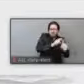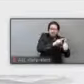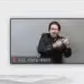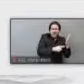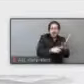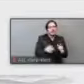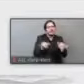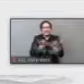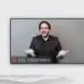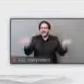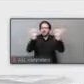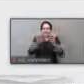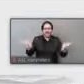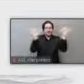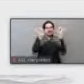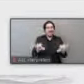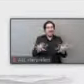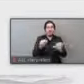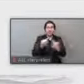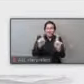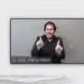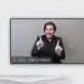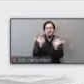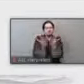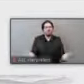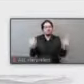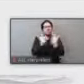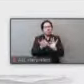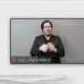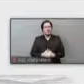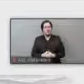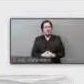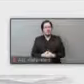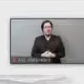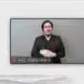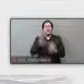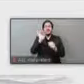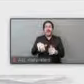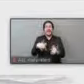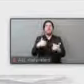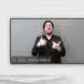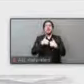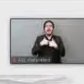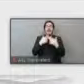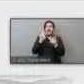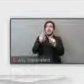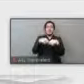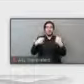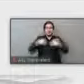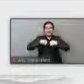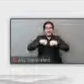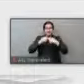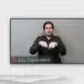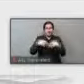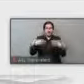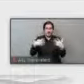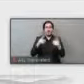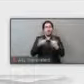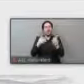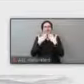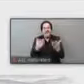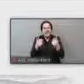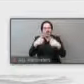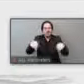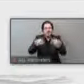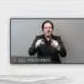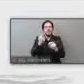So with that, I just want to thank everyone in New Mexico who's participated and worn a mask and